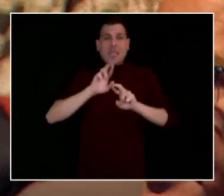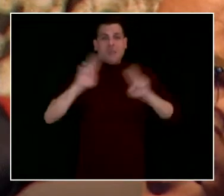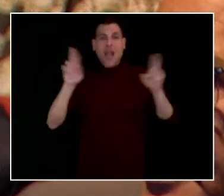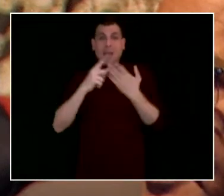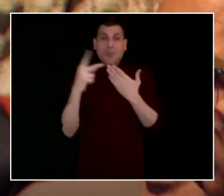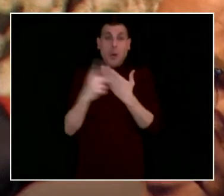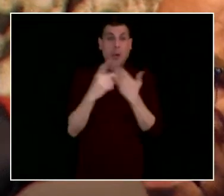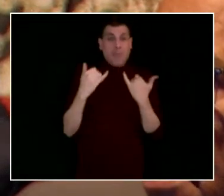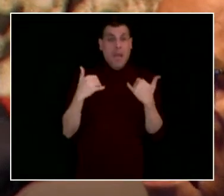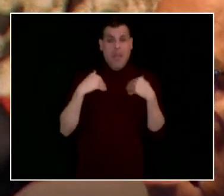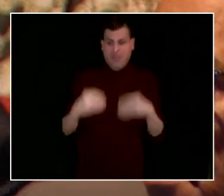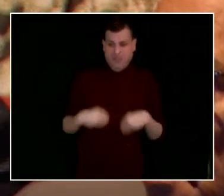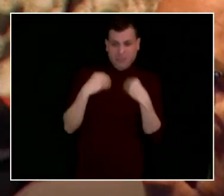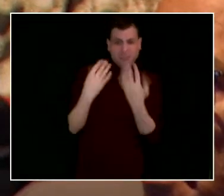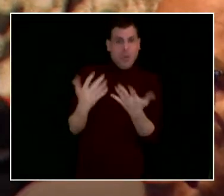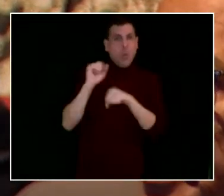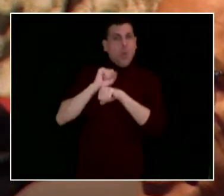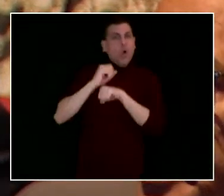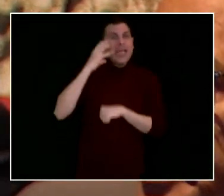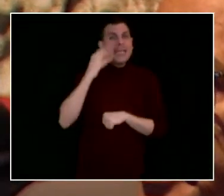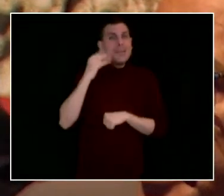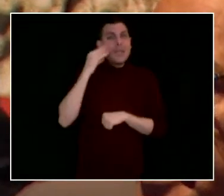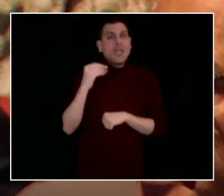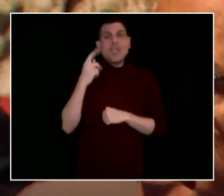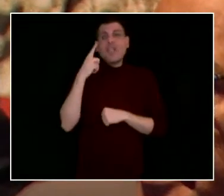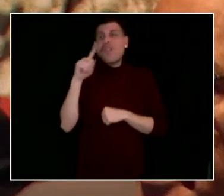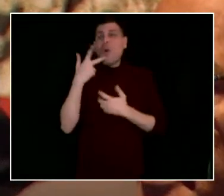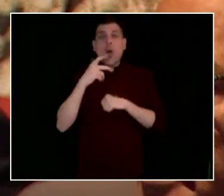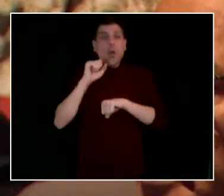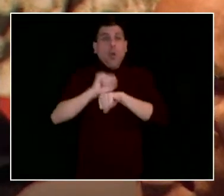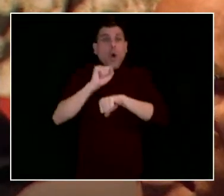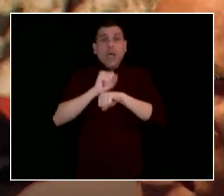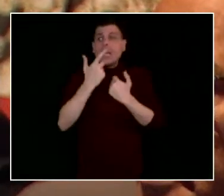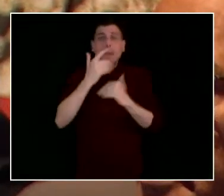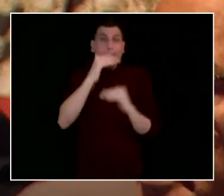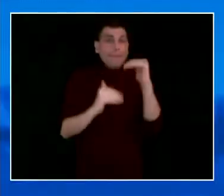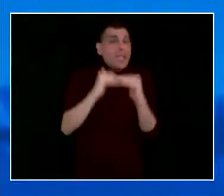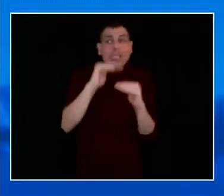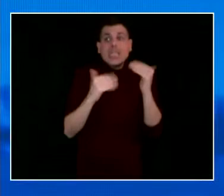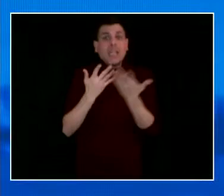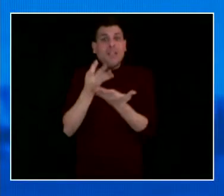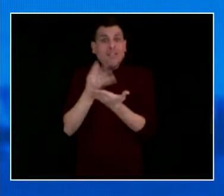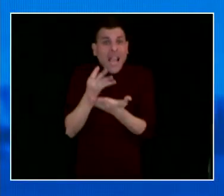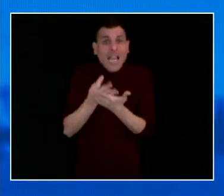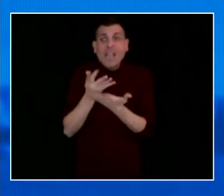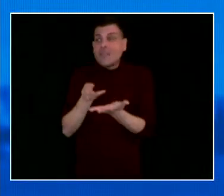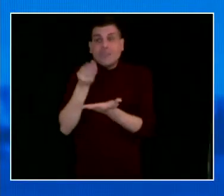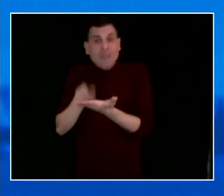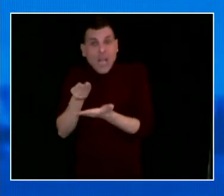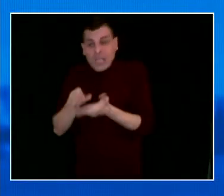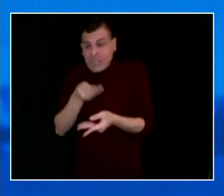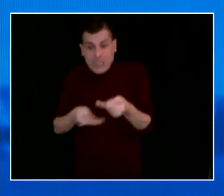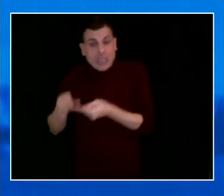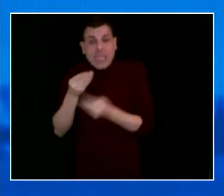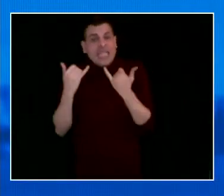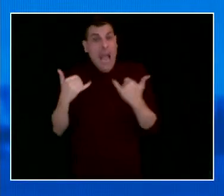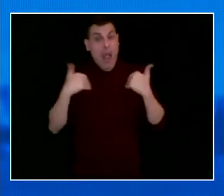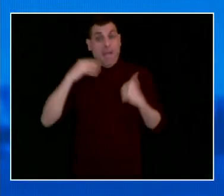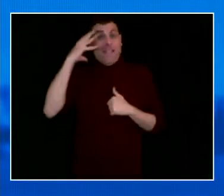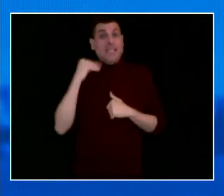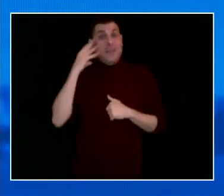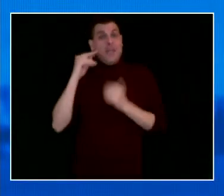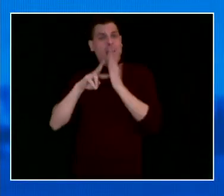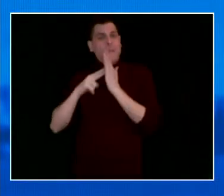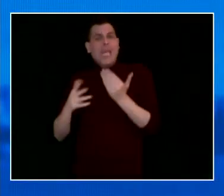work experience in everything from building trades to finance, putting more young people on the path to good paying